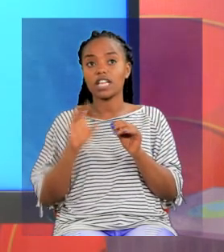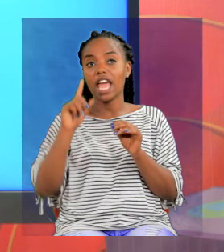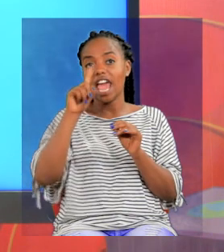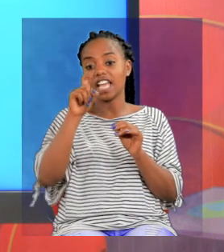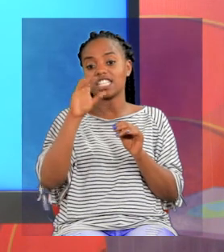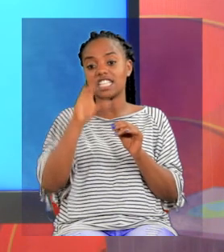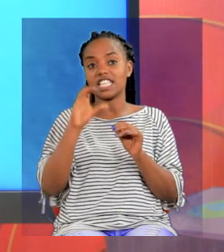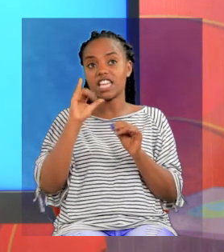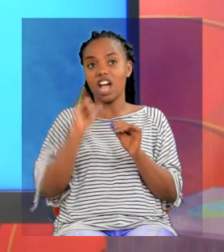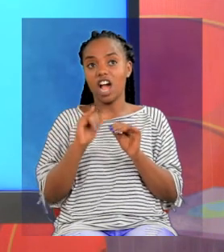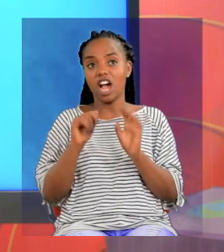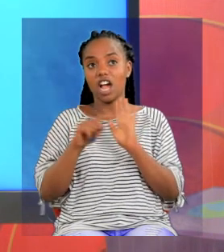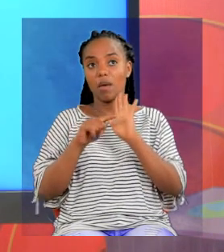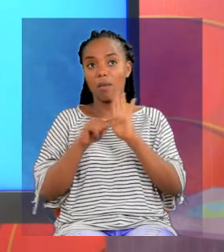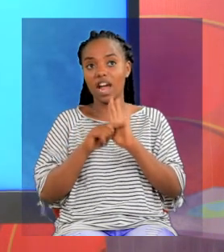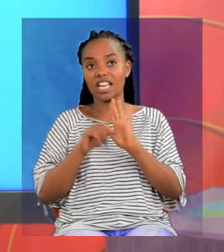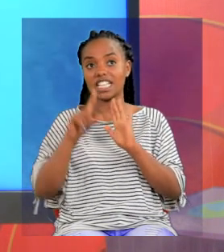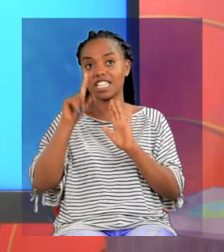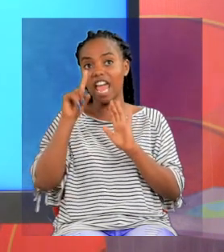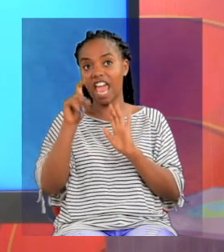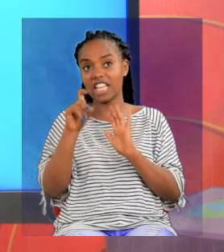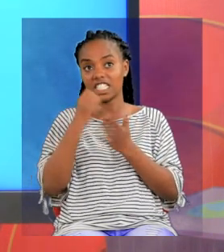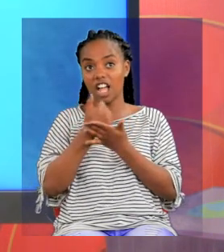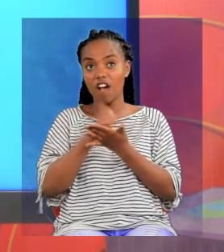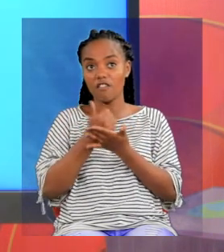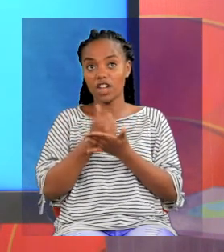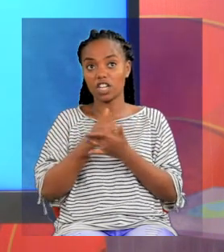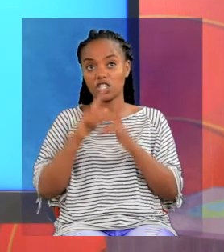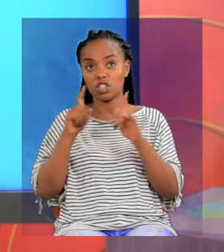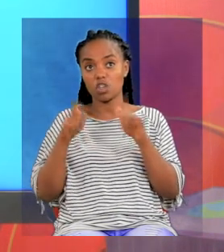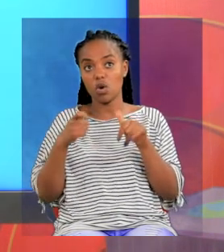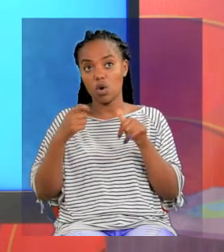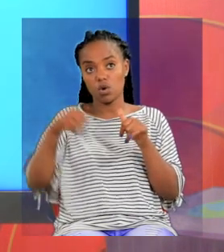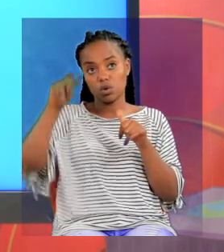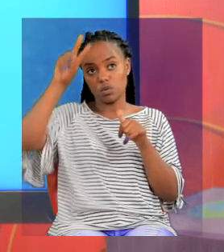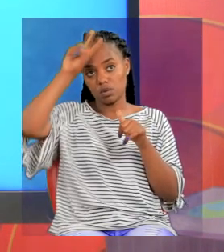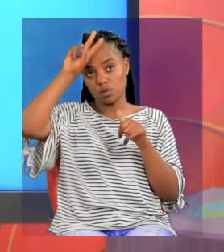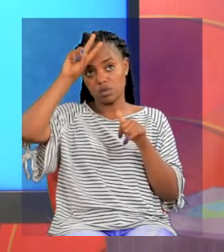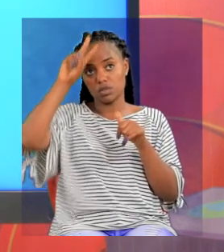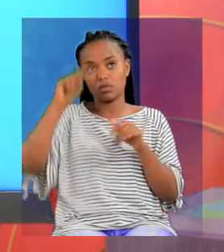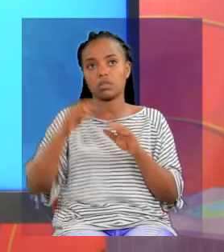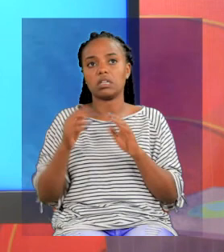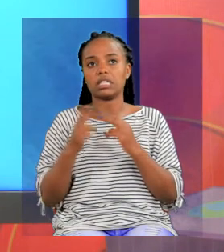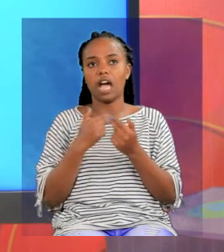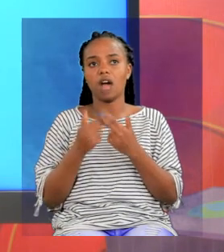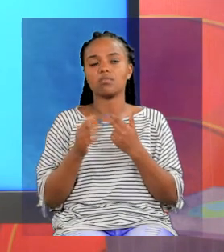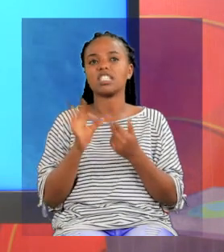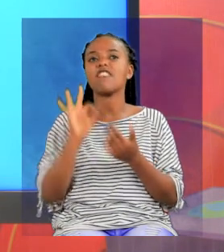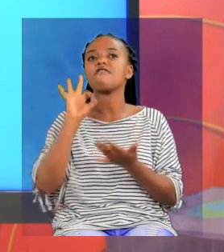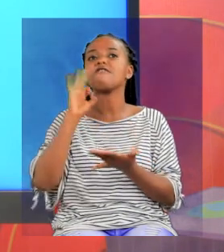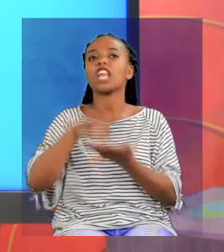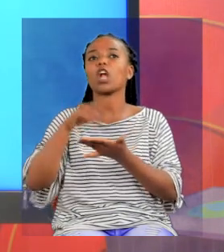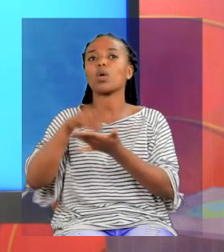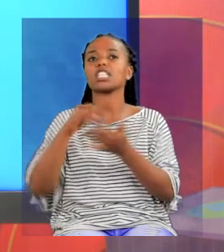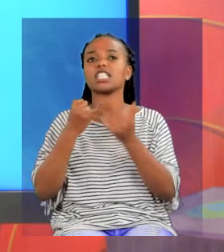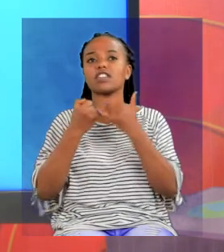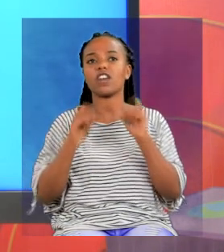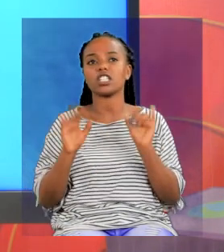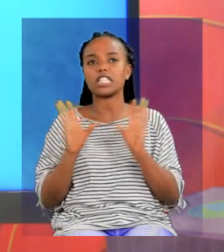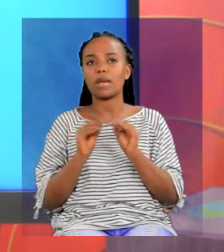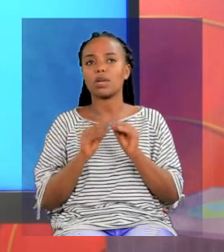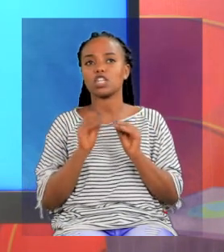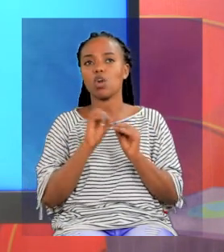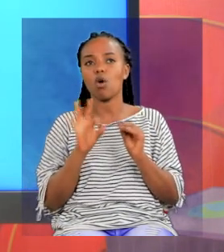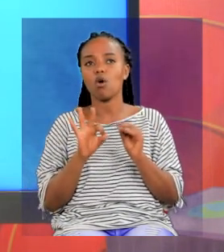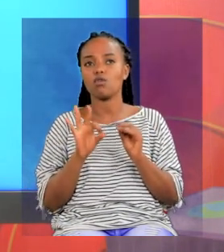xci minus x bar squared times by its frequency, by its corresponding frequency, divided by the summation